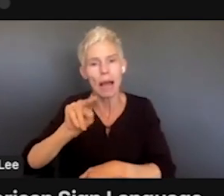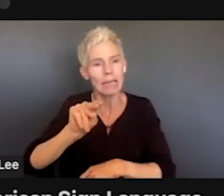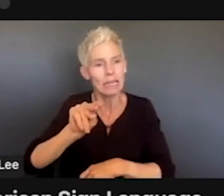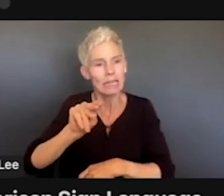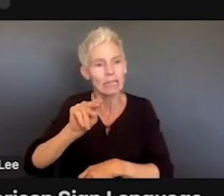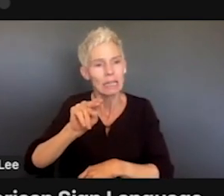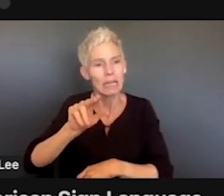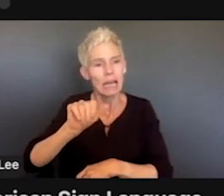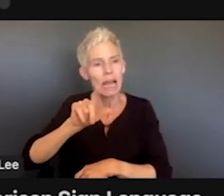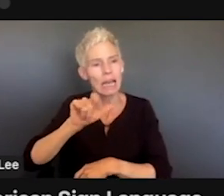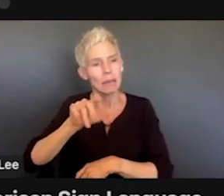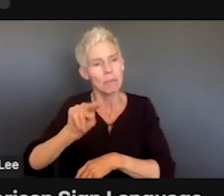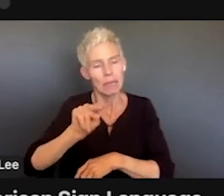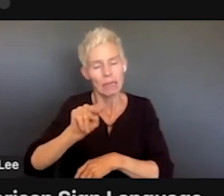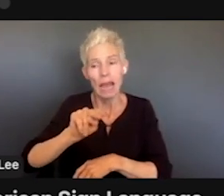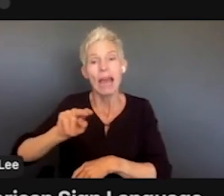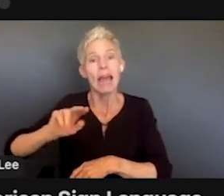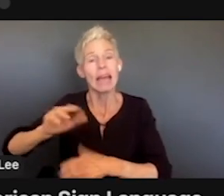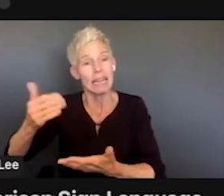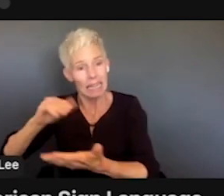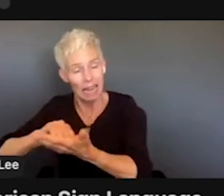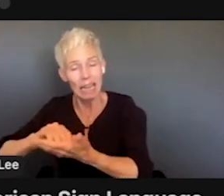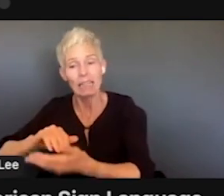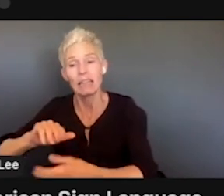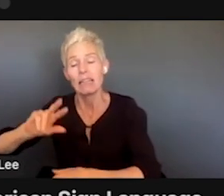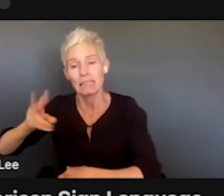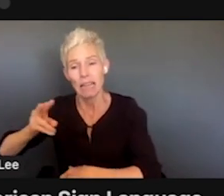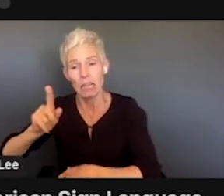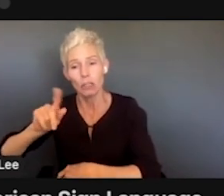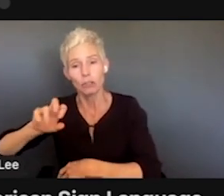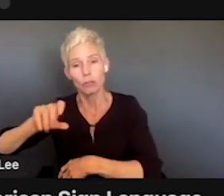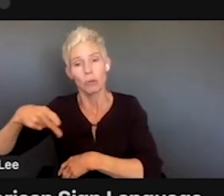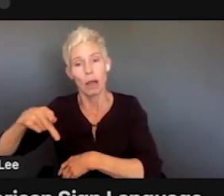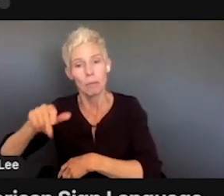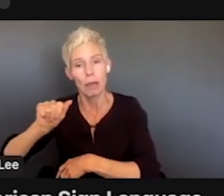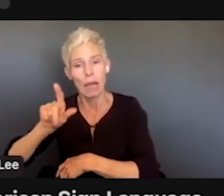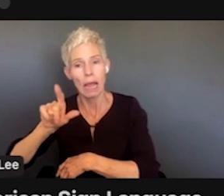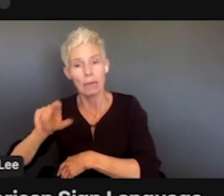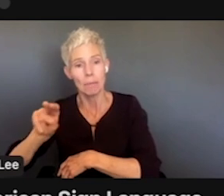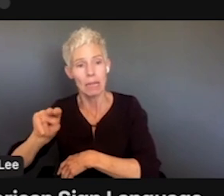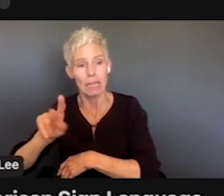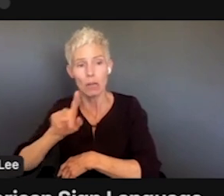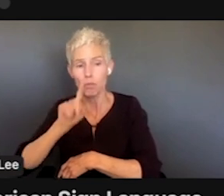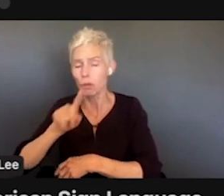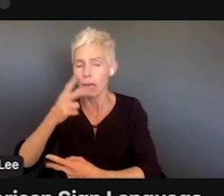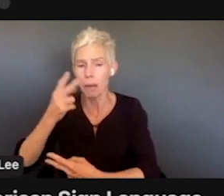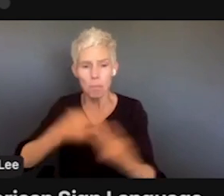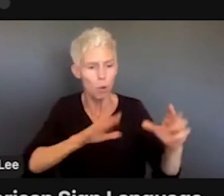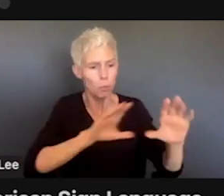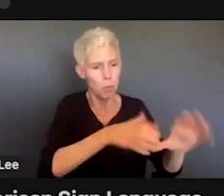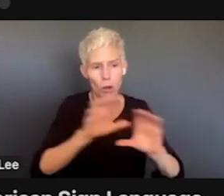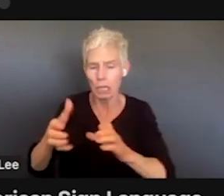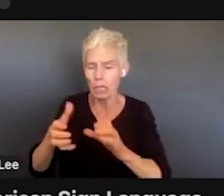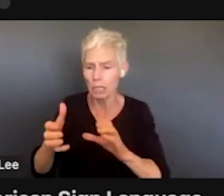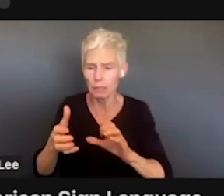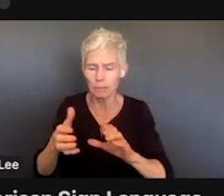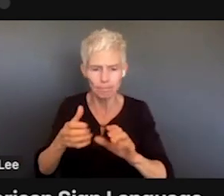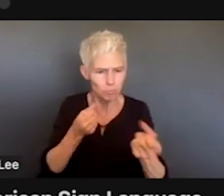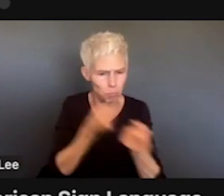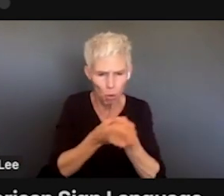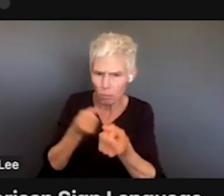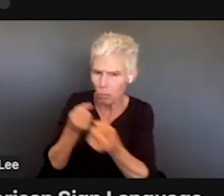the second Trump administration. It is truly bipartisan, is supported in all